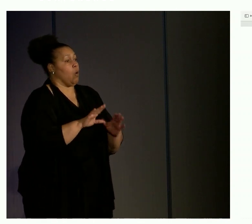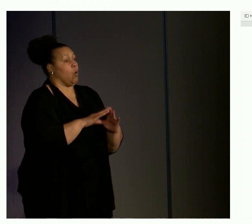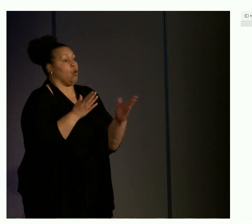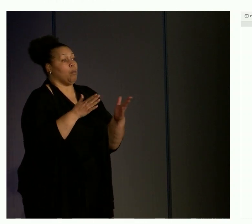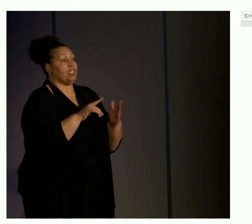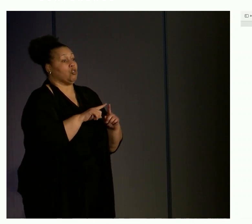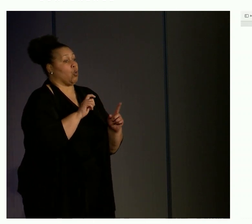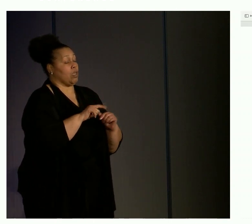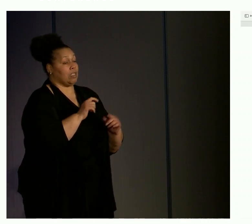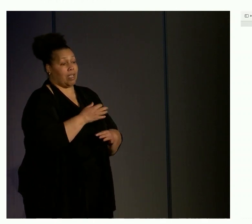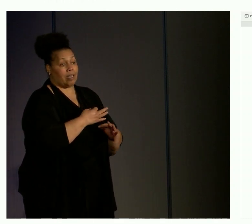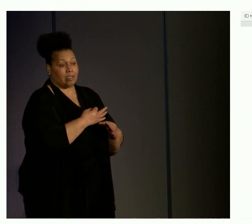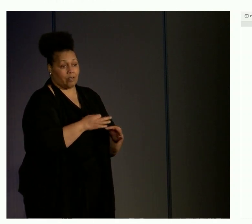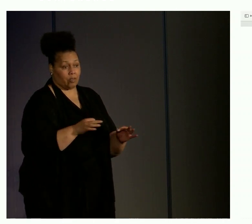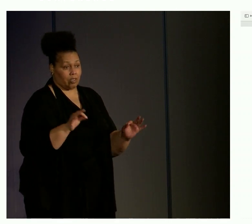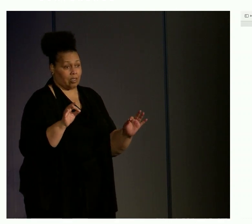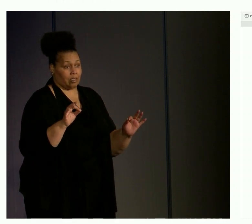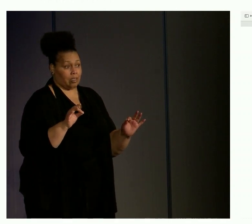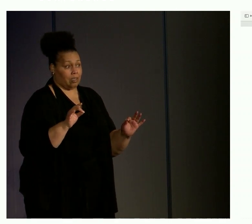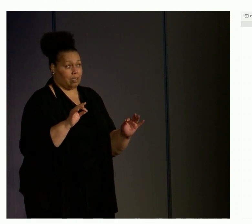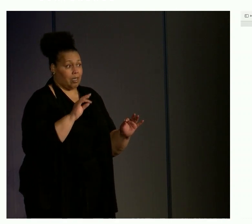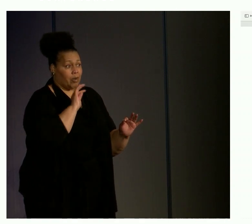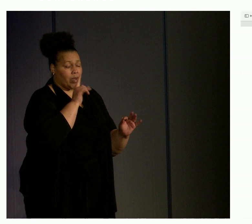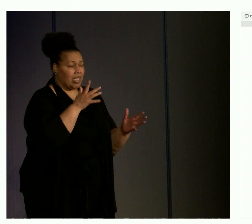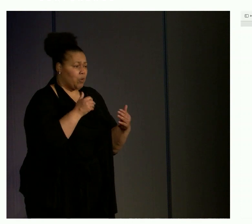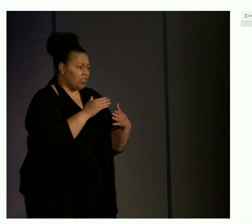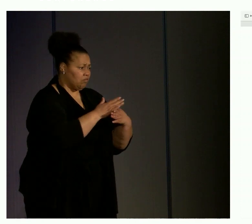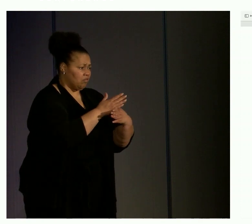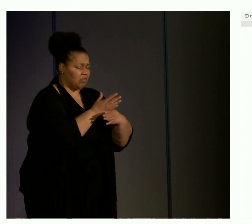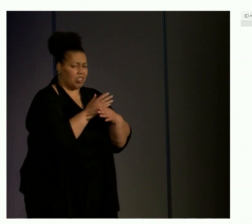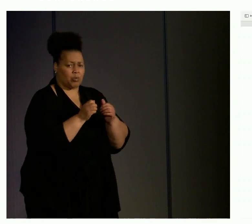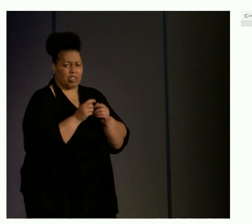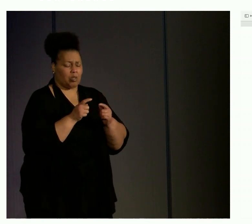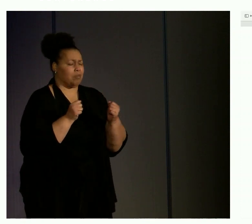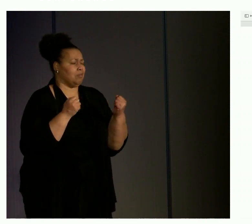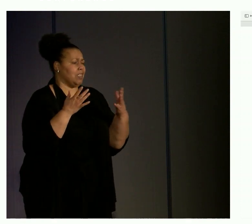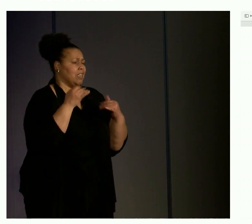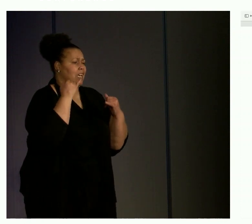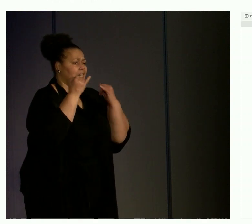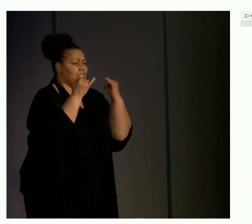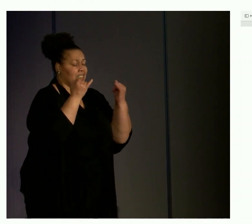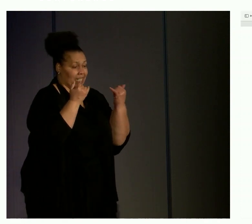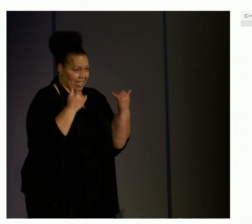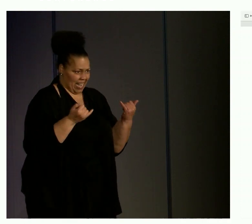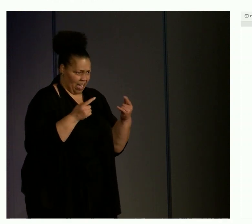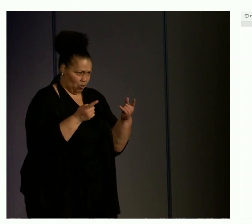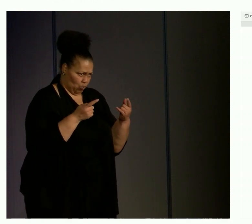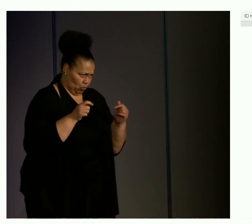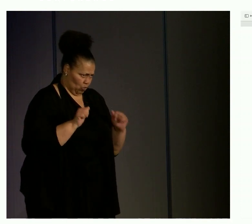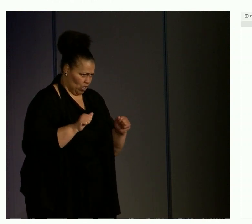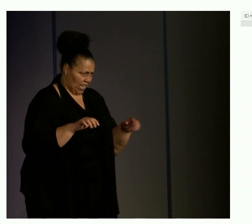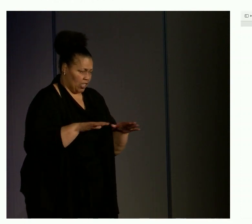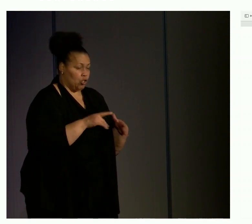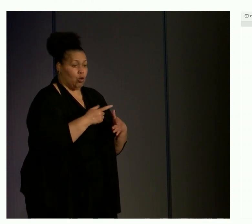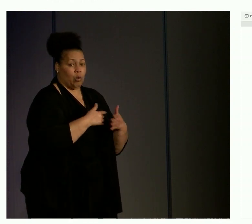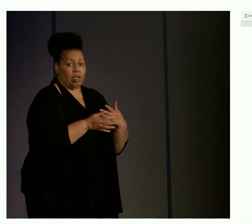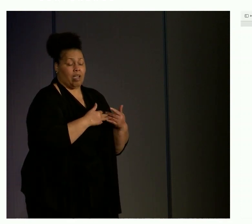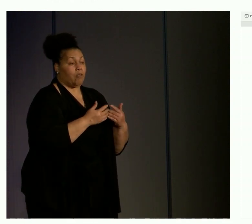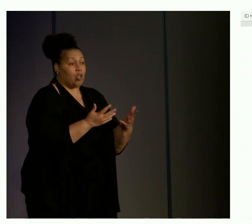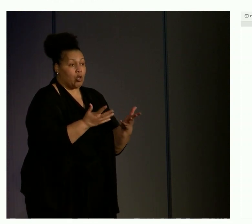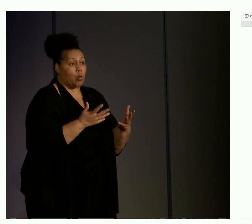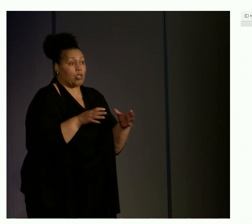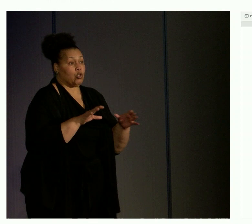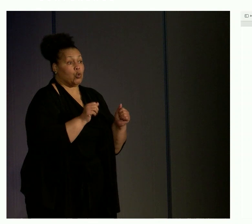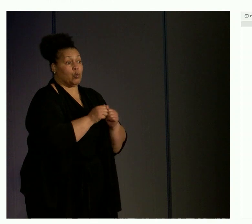free, and we really wanted to share with you a lot of ideas, and then now you can do what you want with